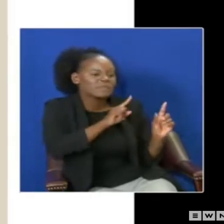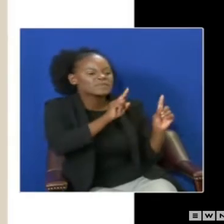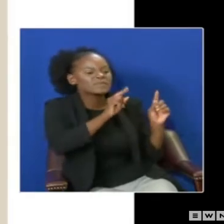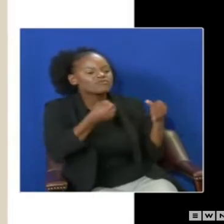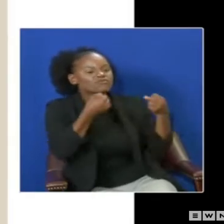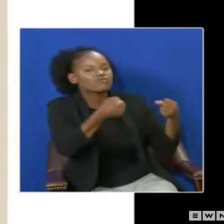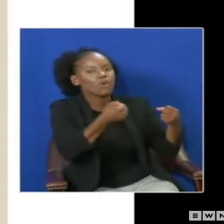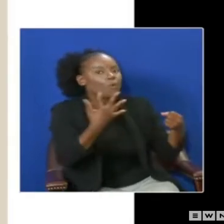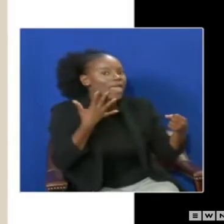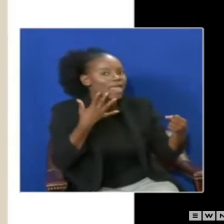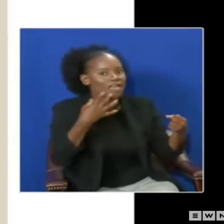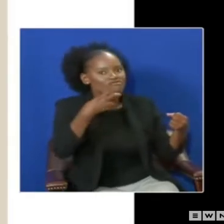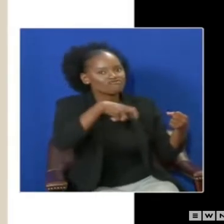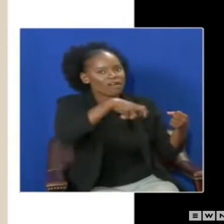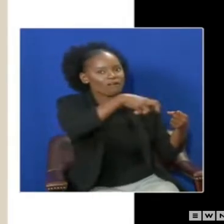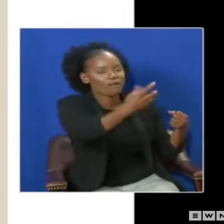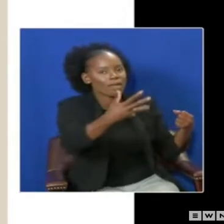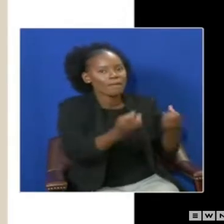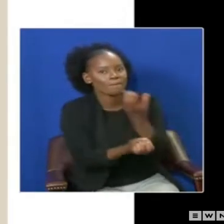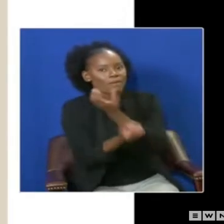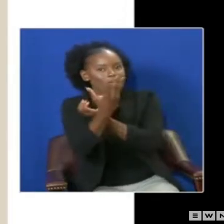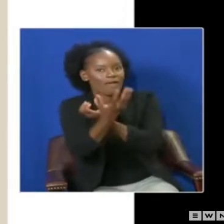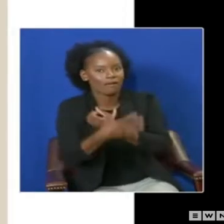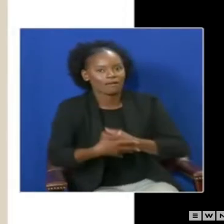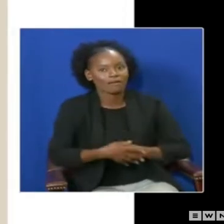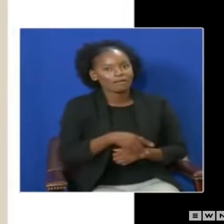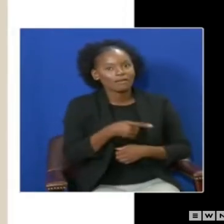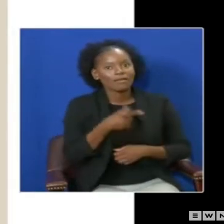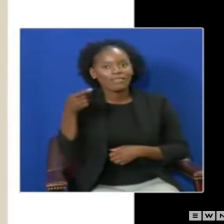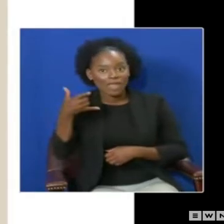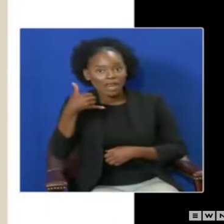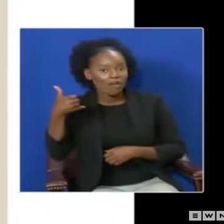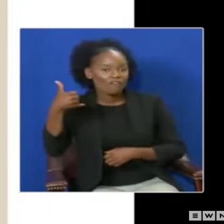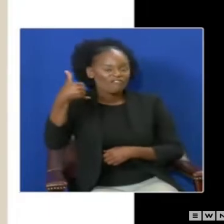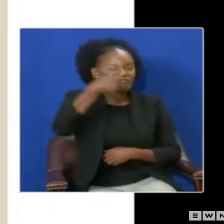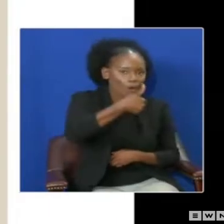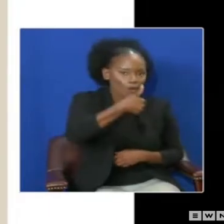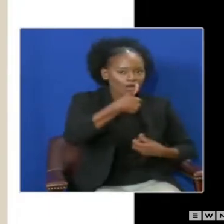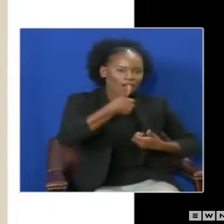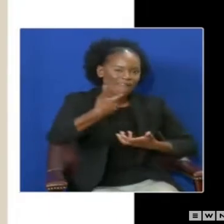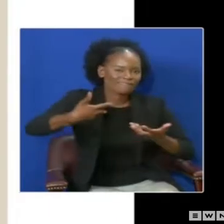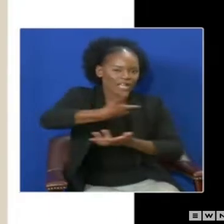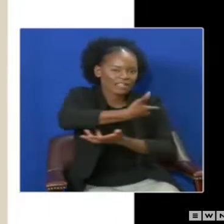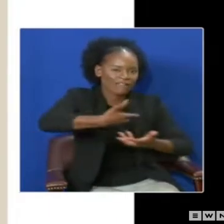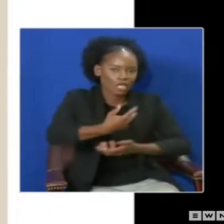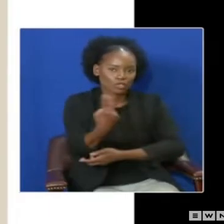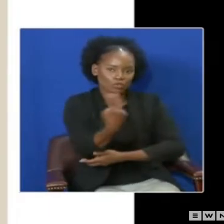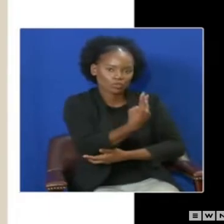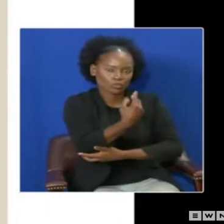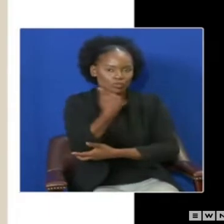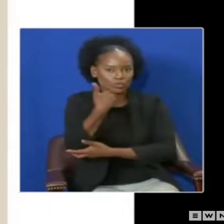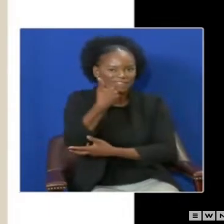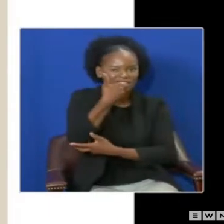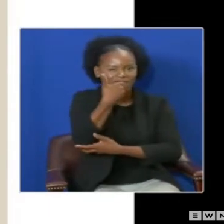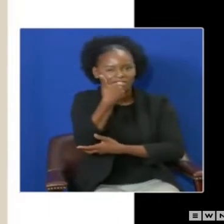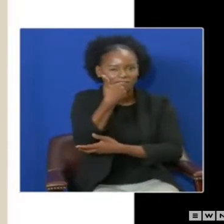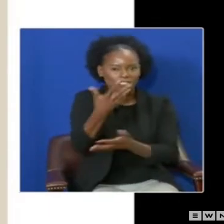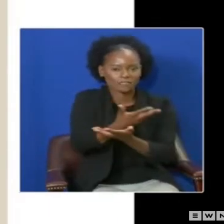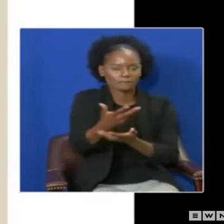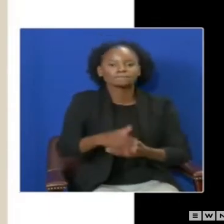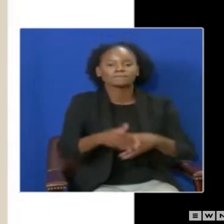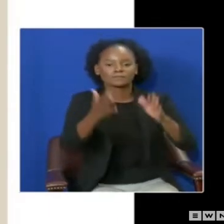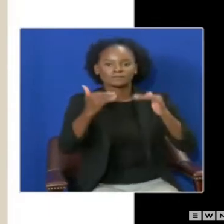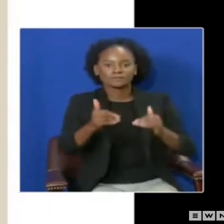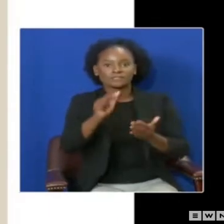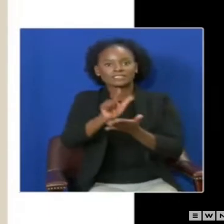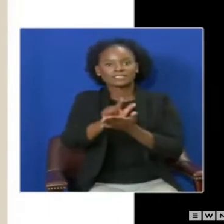This is followed by phone calls between the two. On 17 May 2025, Mr.